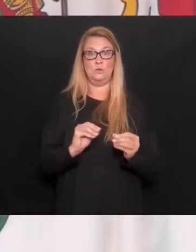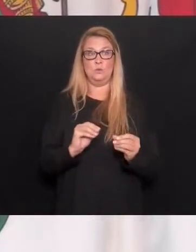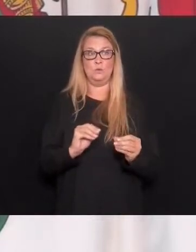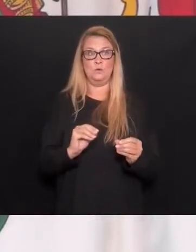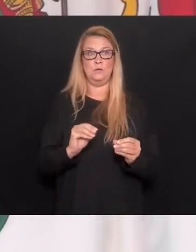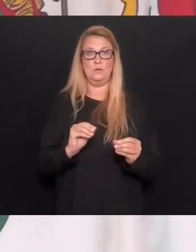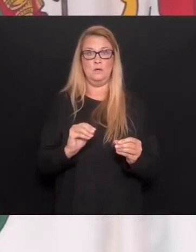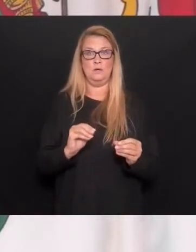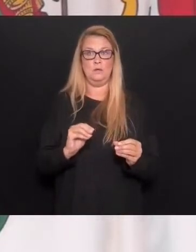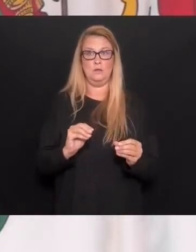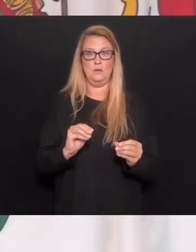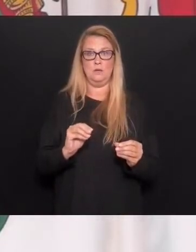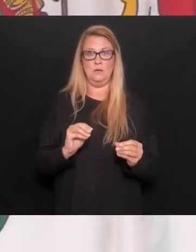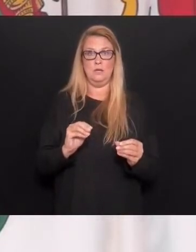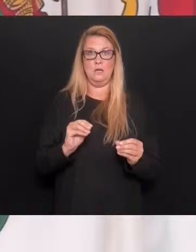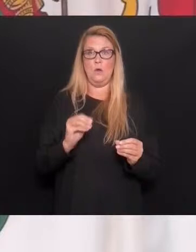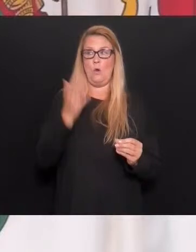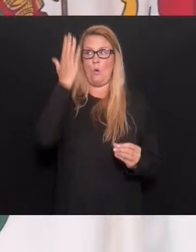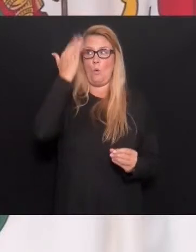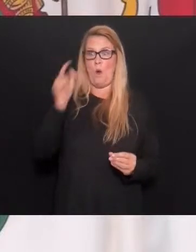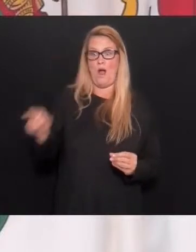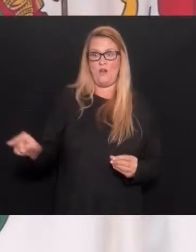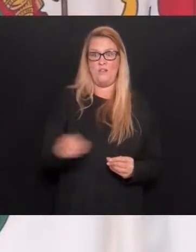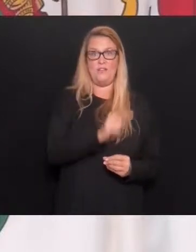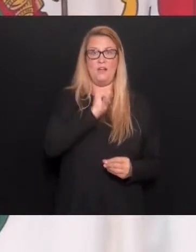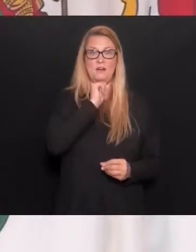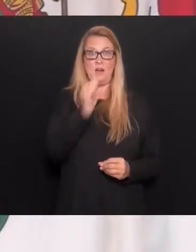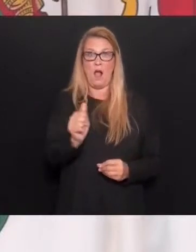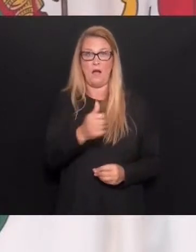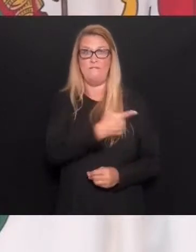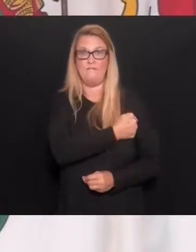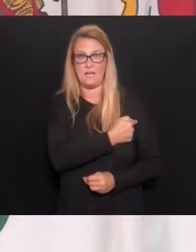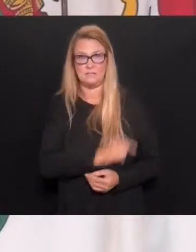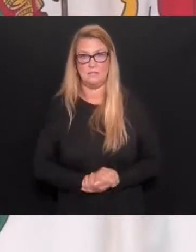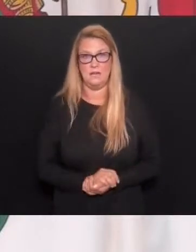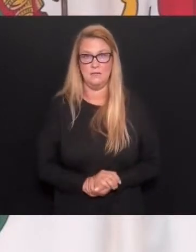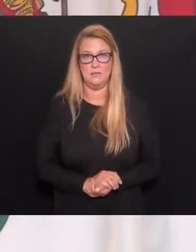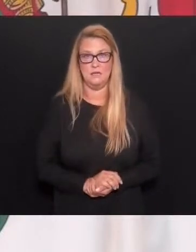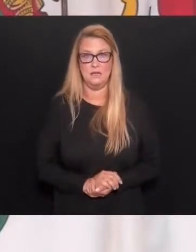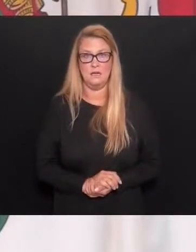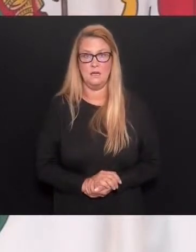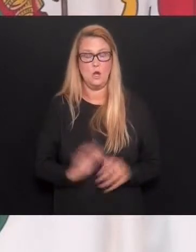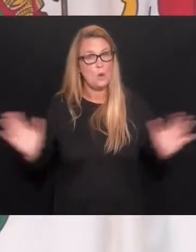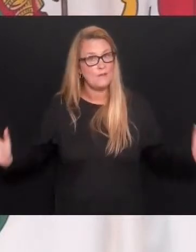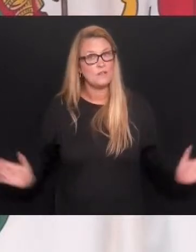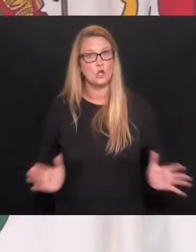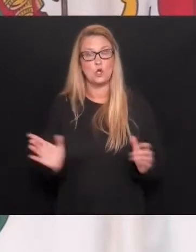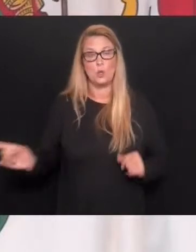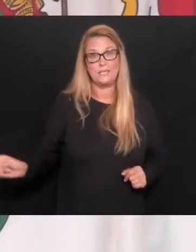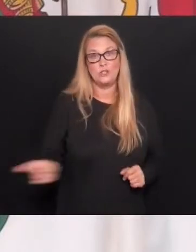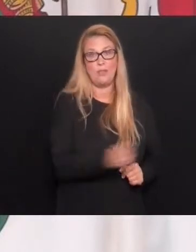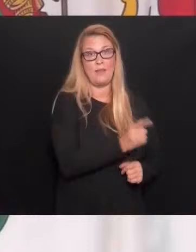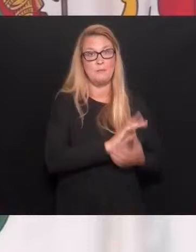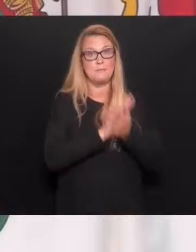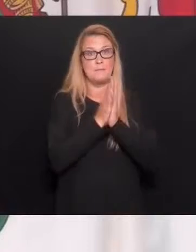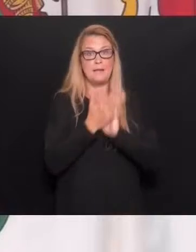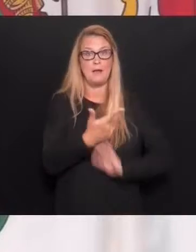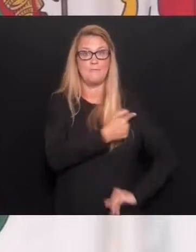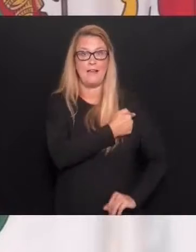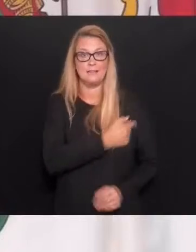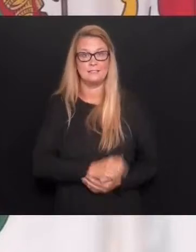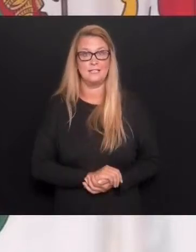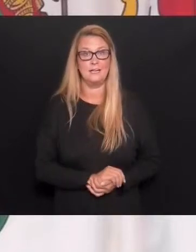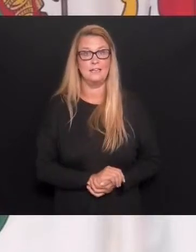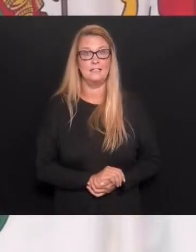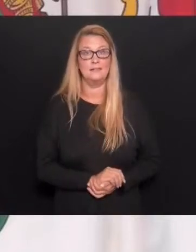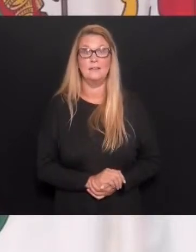aren't those kids vaccinated? We've got to encourage our kids to be vaccinated, and then we